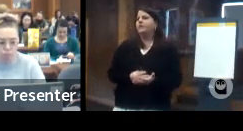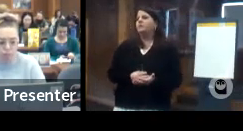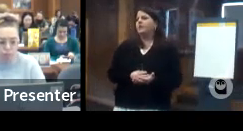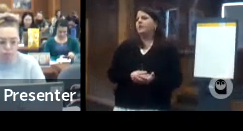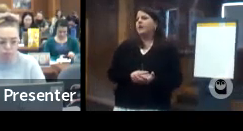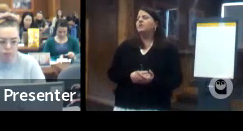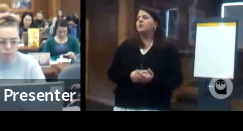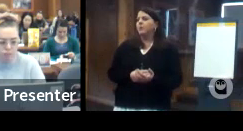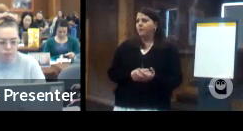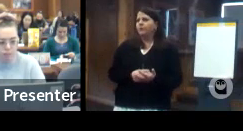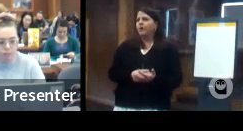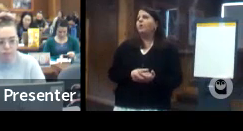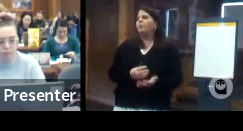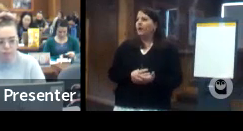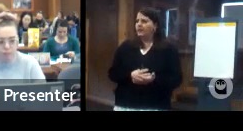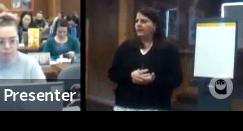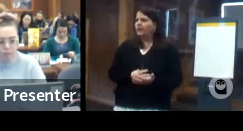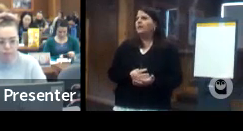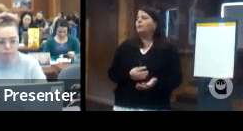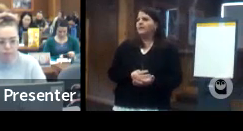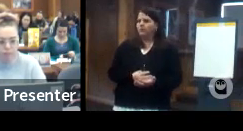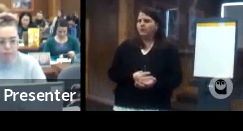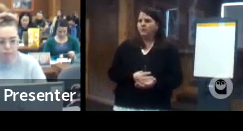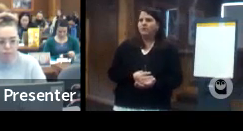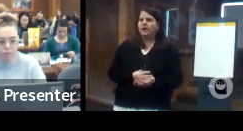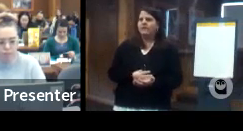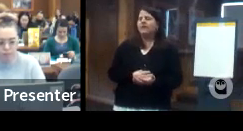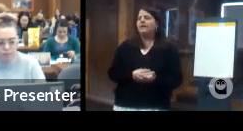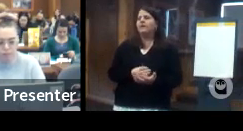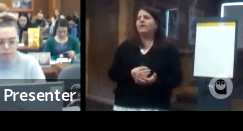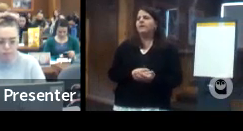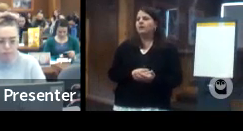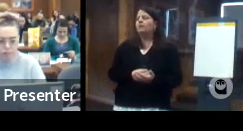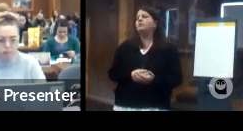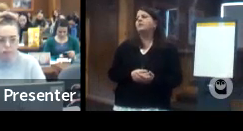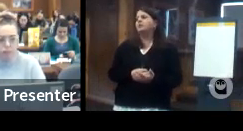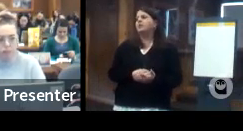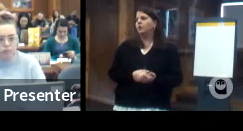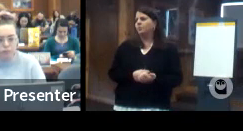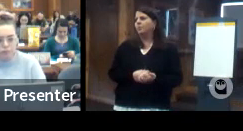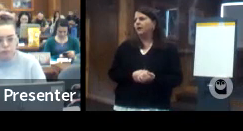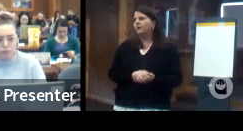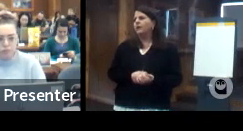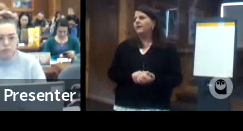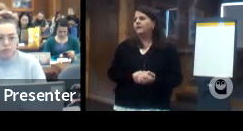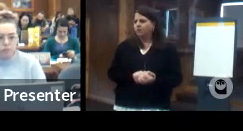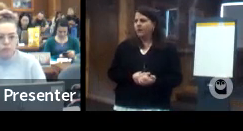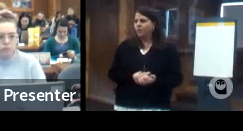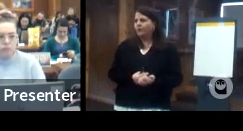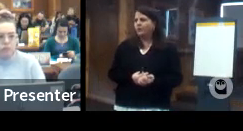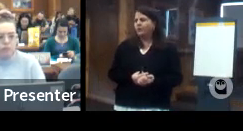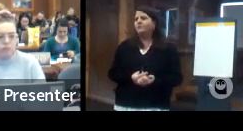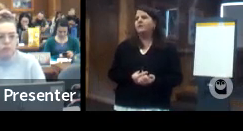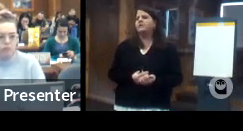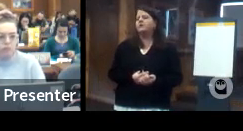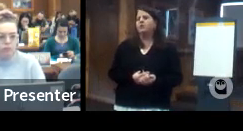that conversation with them so you both know what is needed, what's going to be addressed, and that it is a conversation and you're prepared. That's going